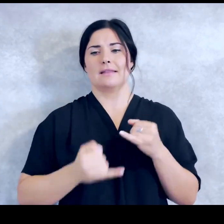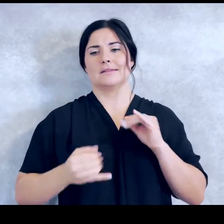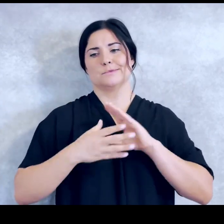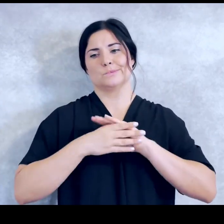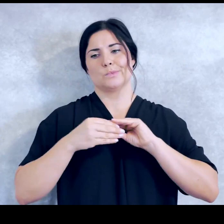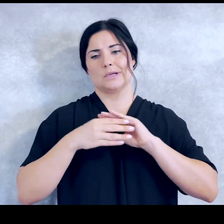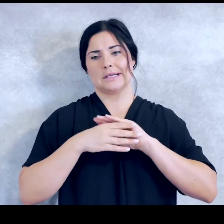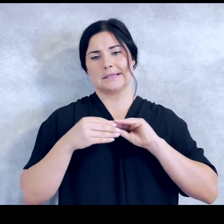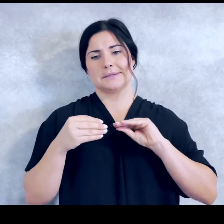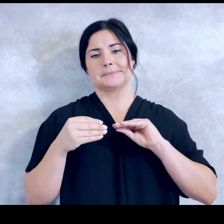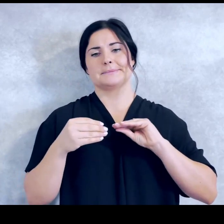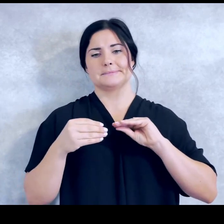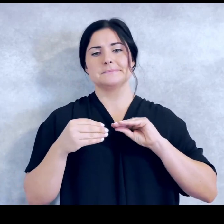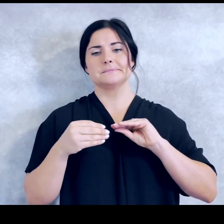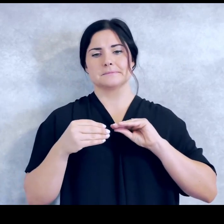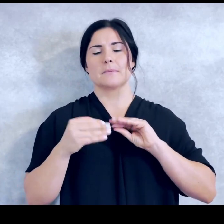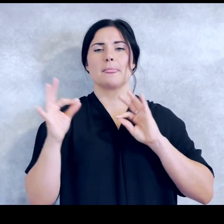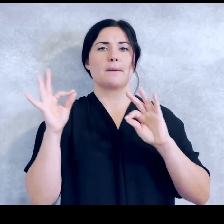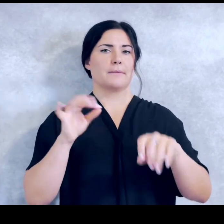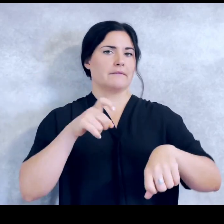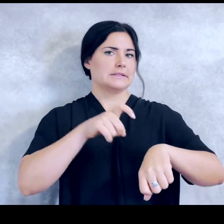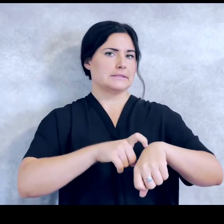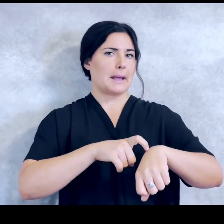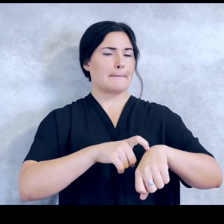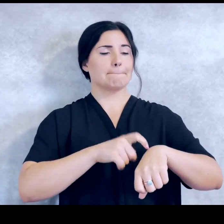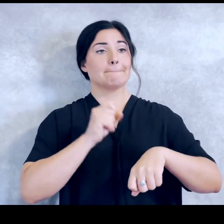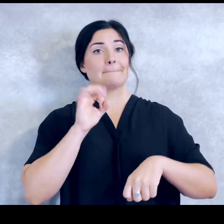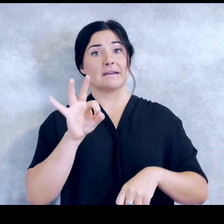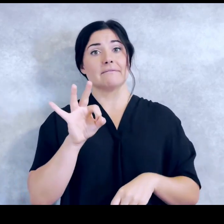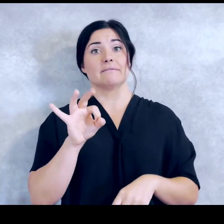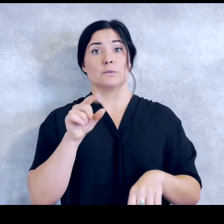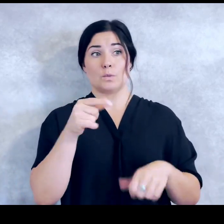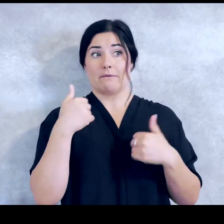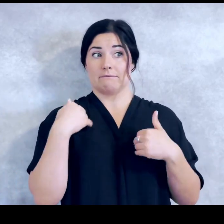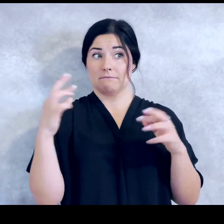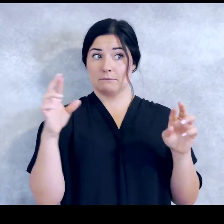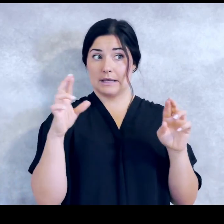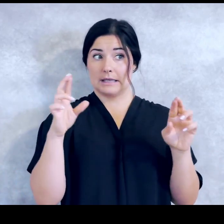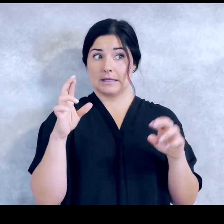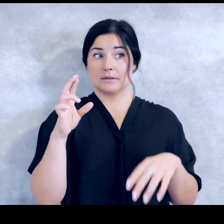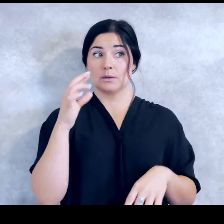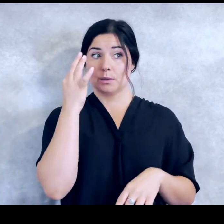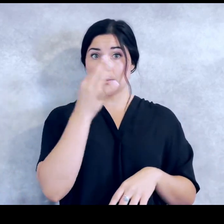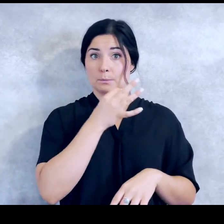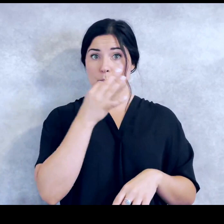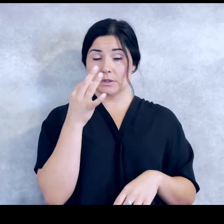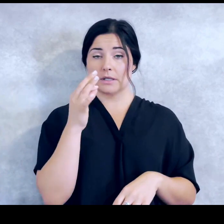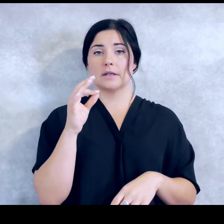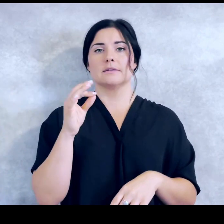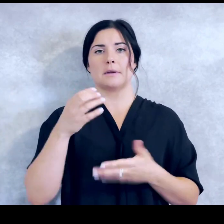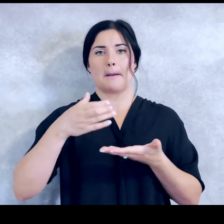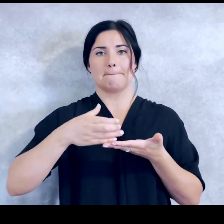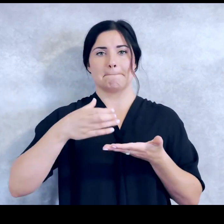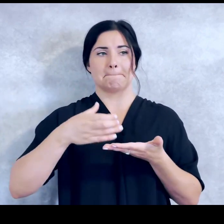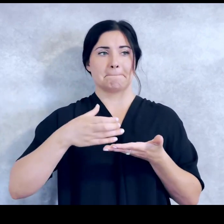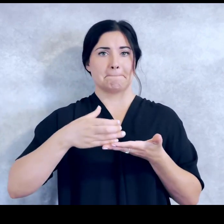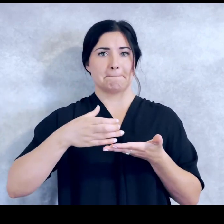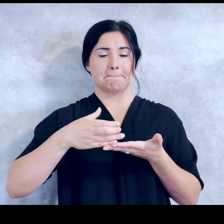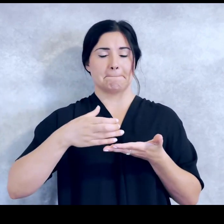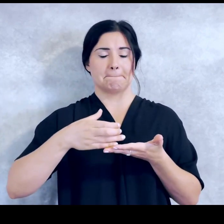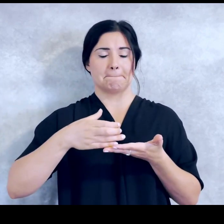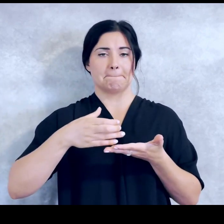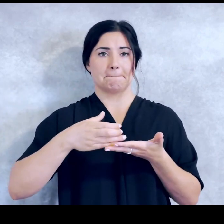I want to end with a story, and I think it'd be a perfect time. If you very carefully get out that communion cup that you had when you walked in. Do you have that with you? Would you bring that